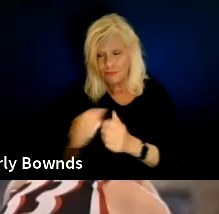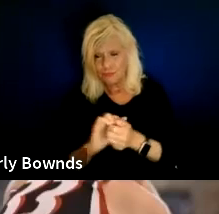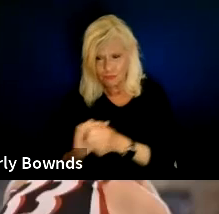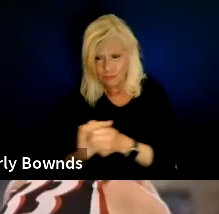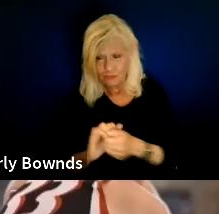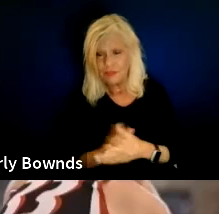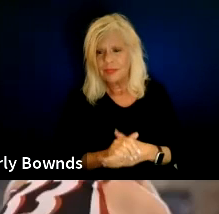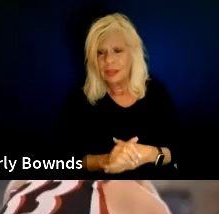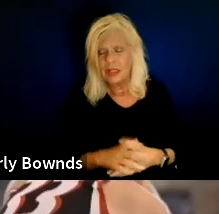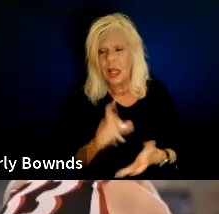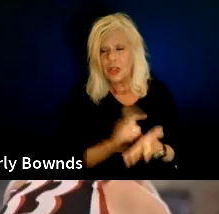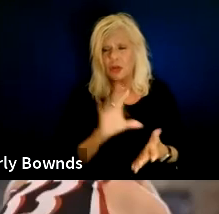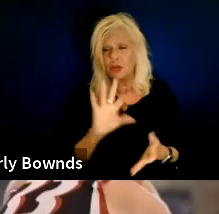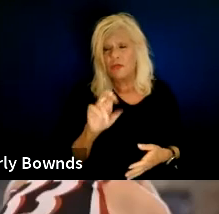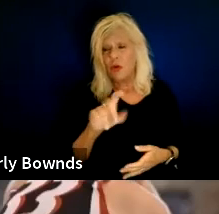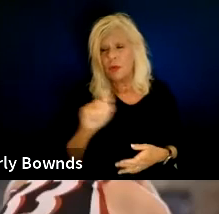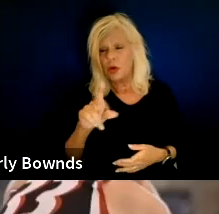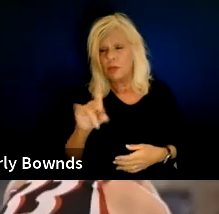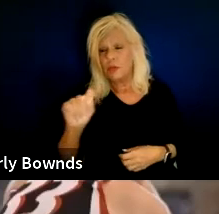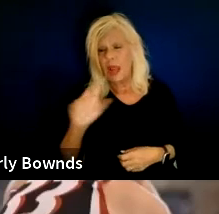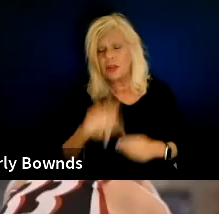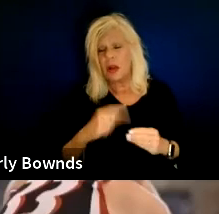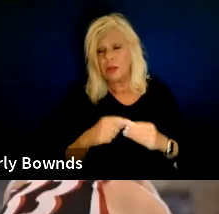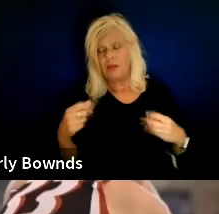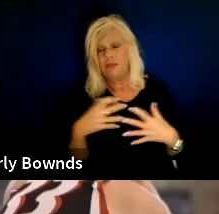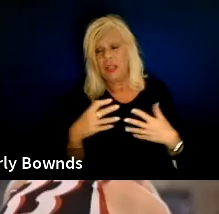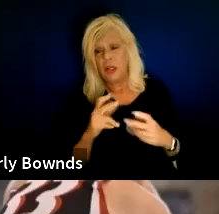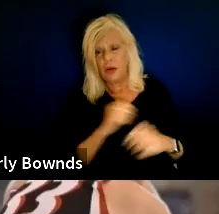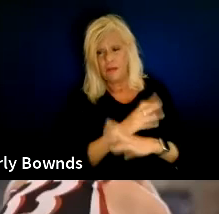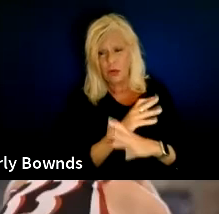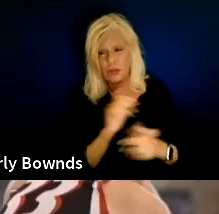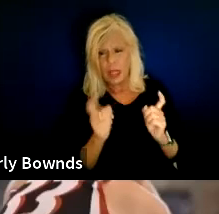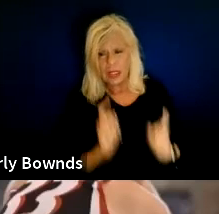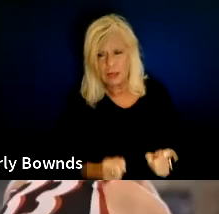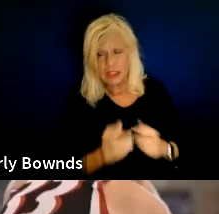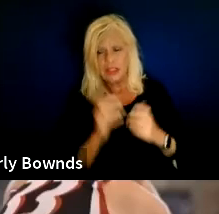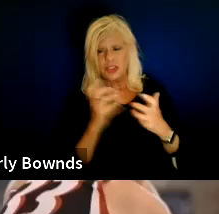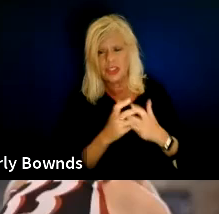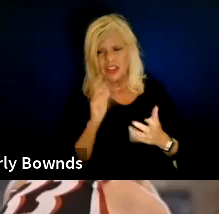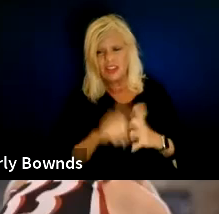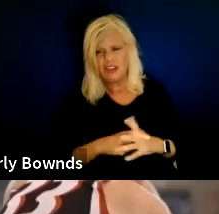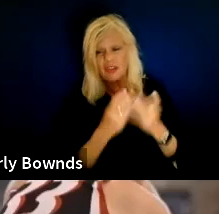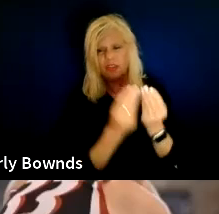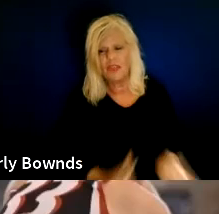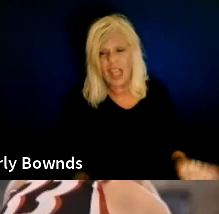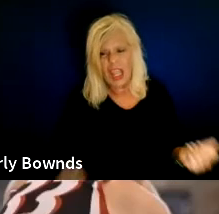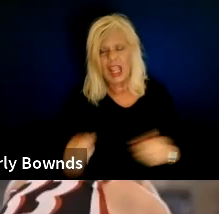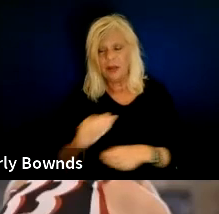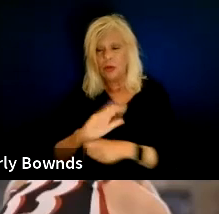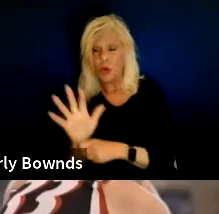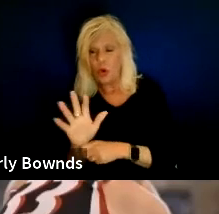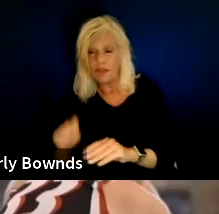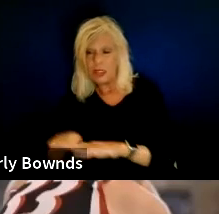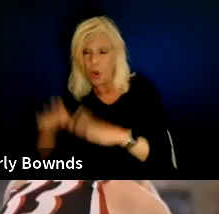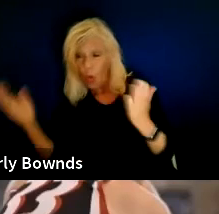Dr. Forber-Pratt talk today about the fear that virtual adaptations would begin to fade away as we moved through